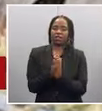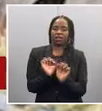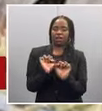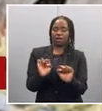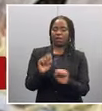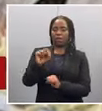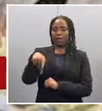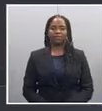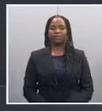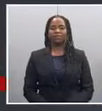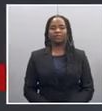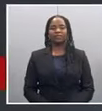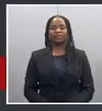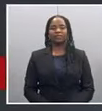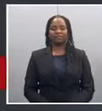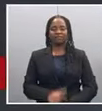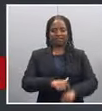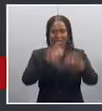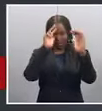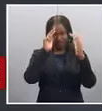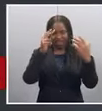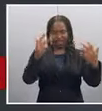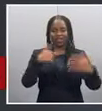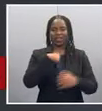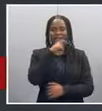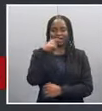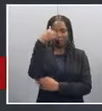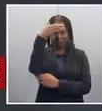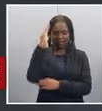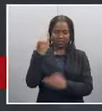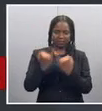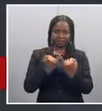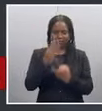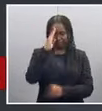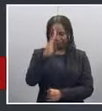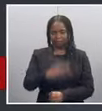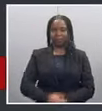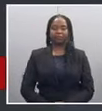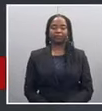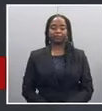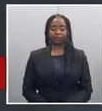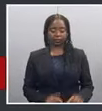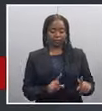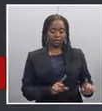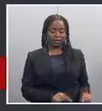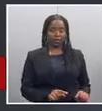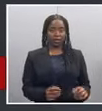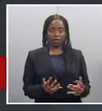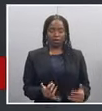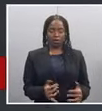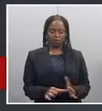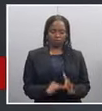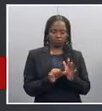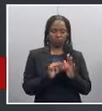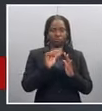Authority. This is eNews at 8, I'm Sally Baudet. Good evening. To Cape Town now for our top story, but